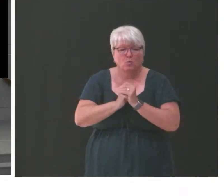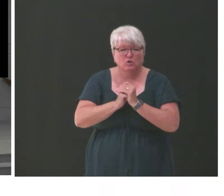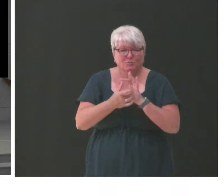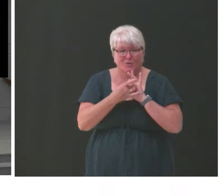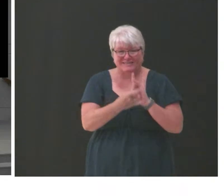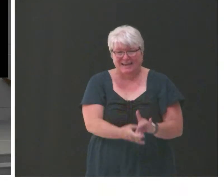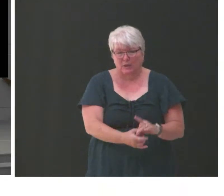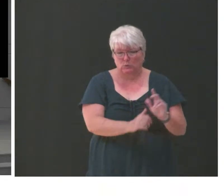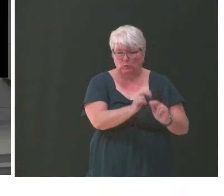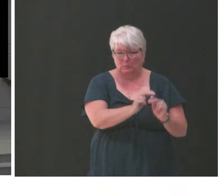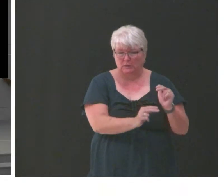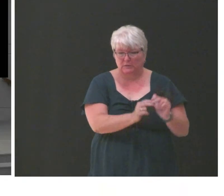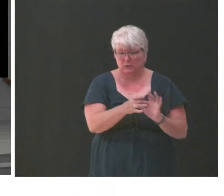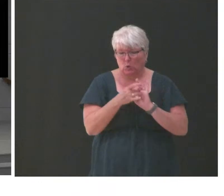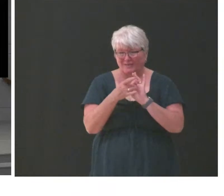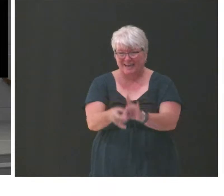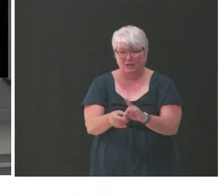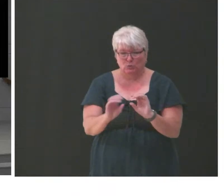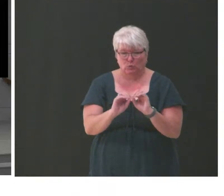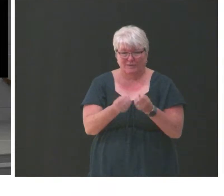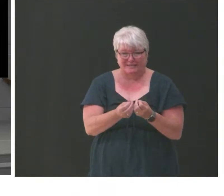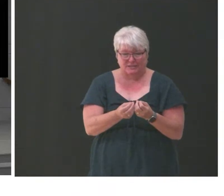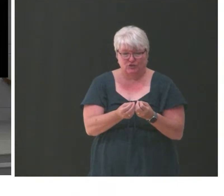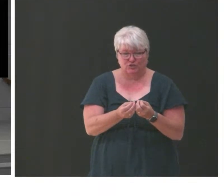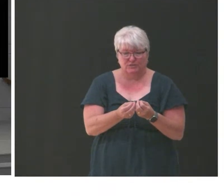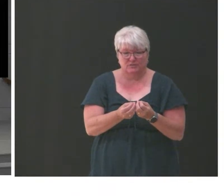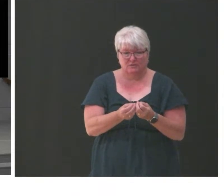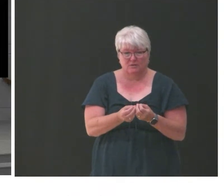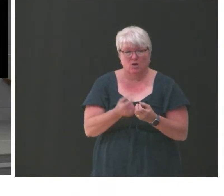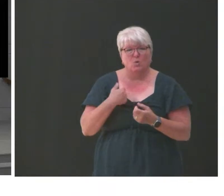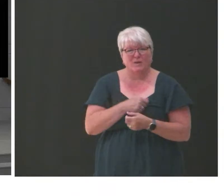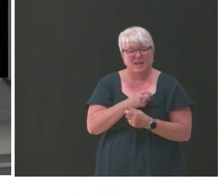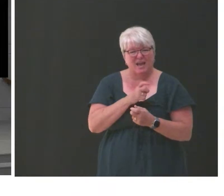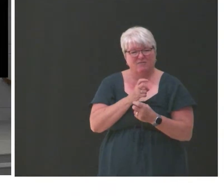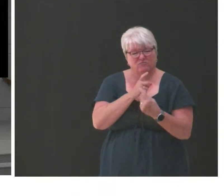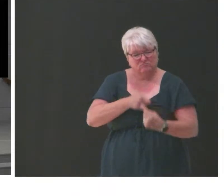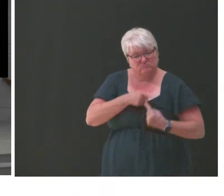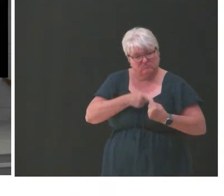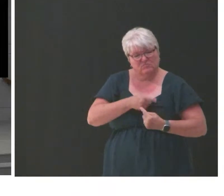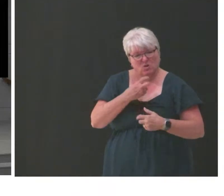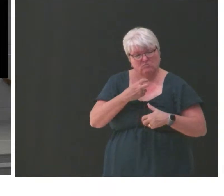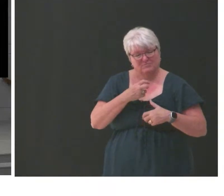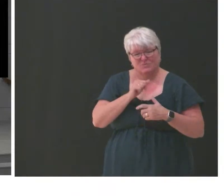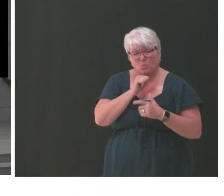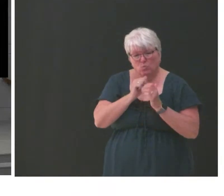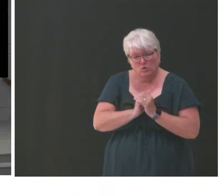building or an organization, and that we have trouble worshiping when it's not a